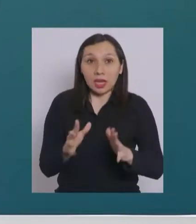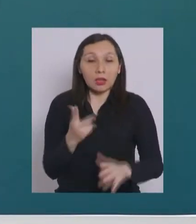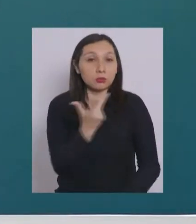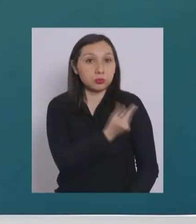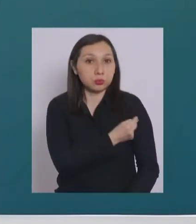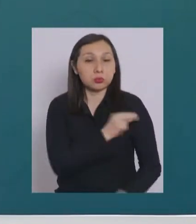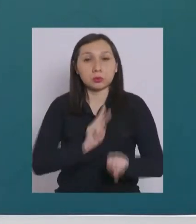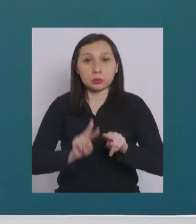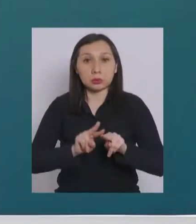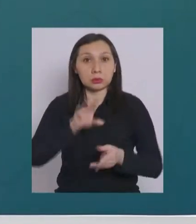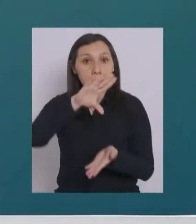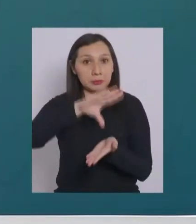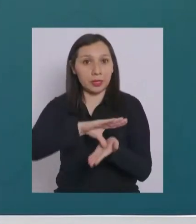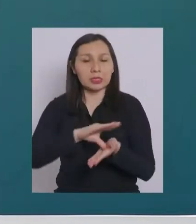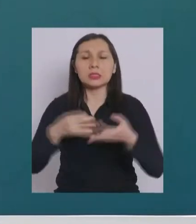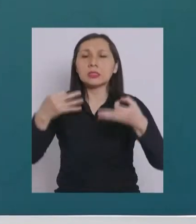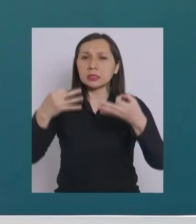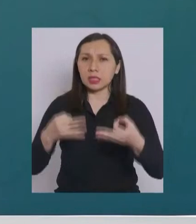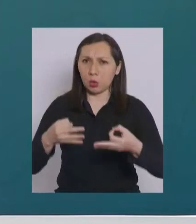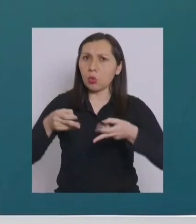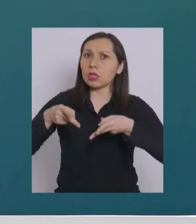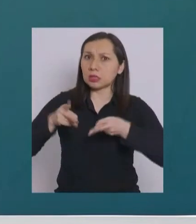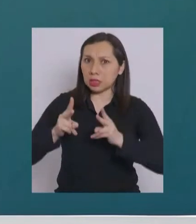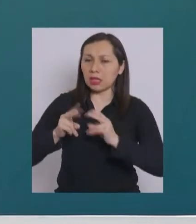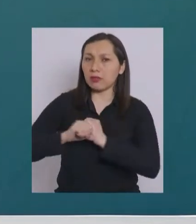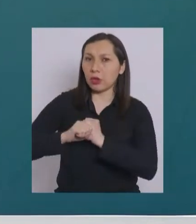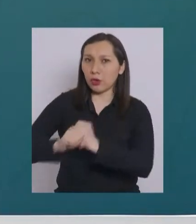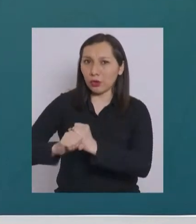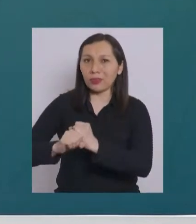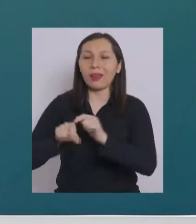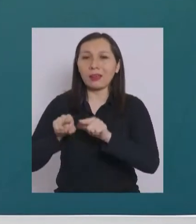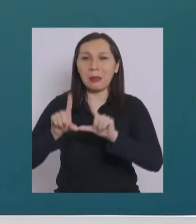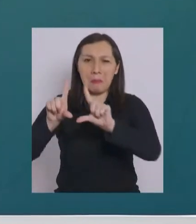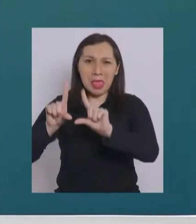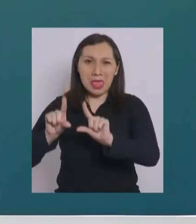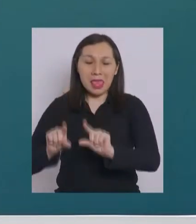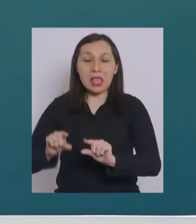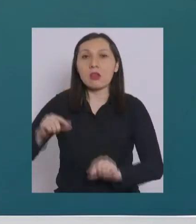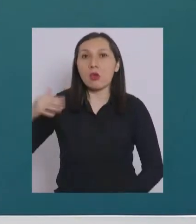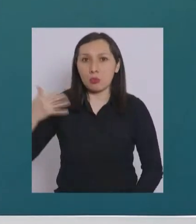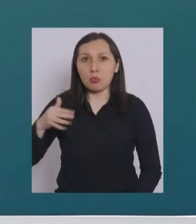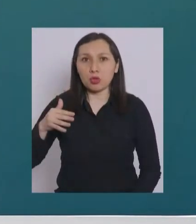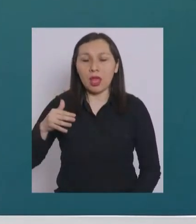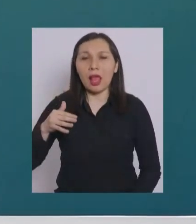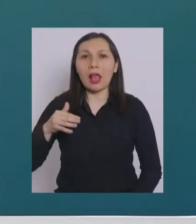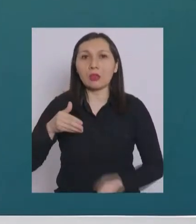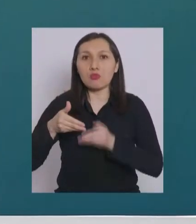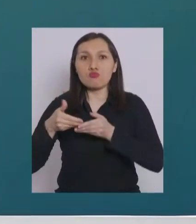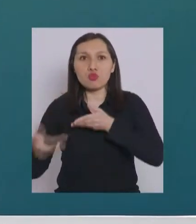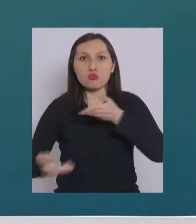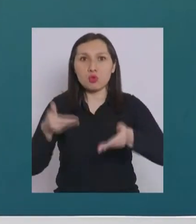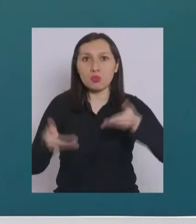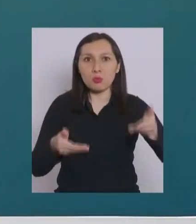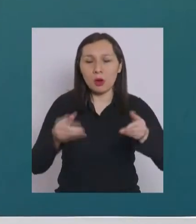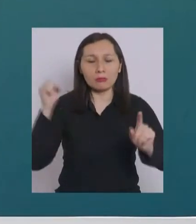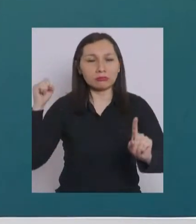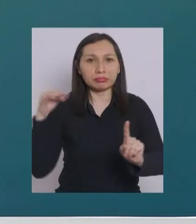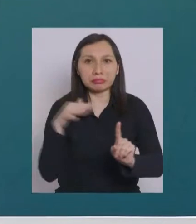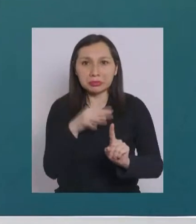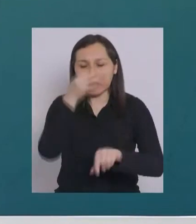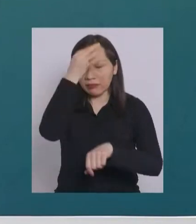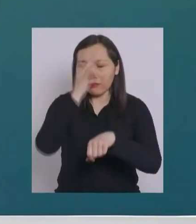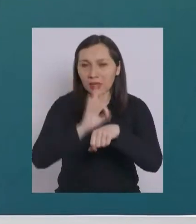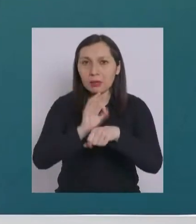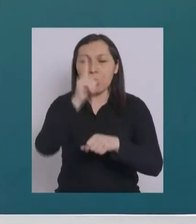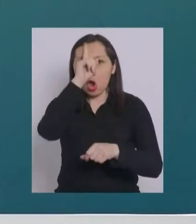The vaccines that we have applied in Chile are safe and effective, and they've been able to significantly reduce